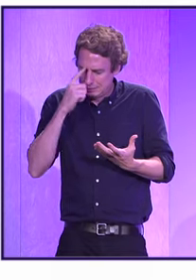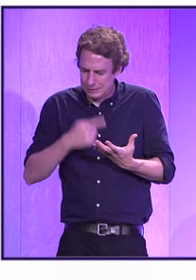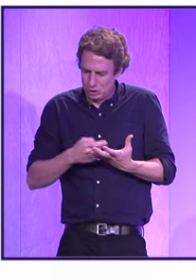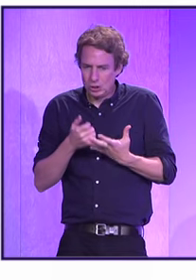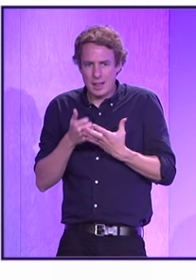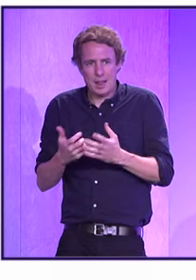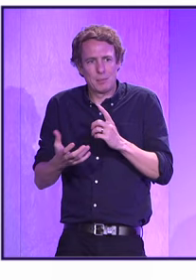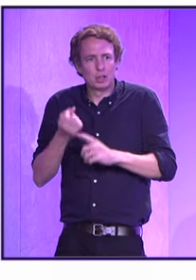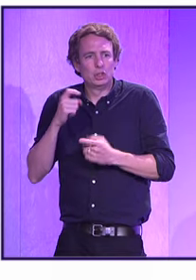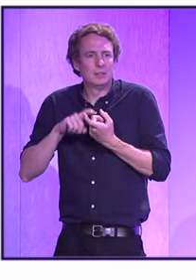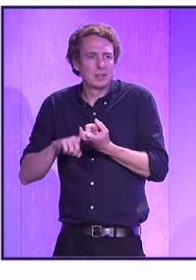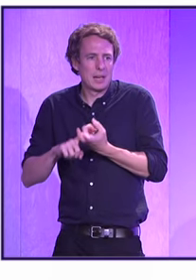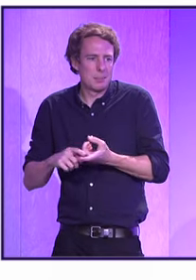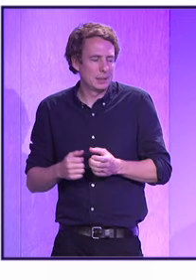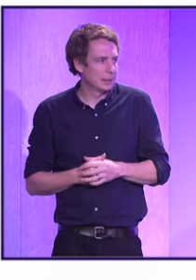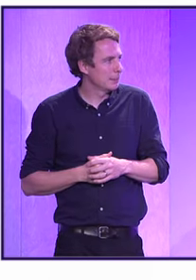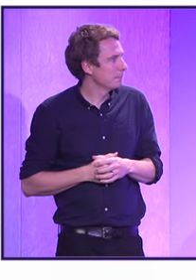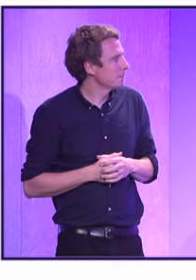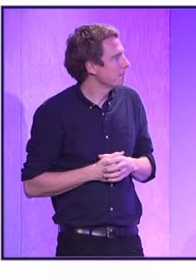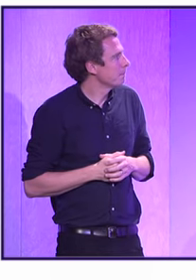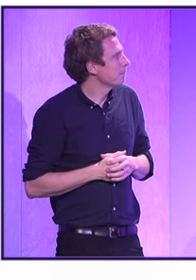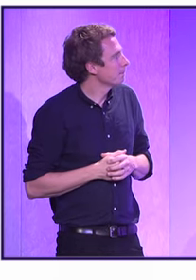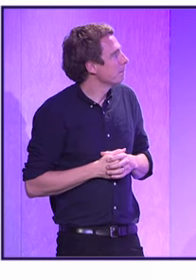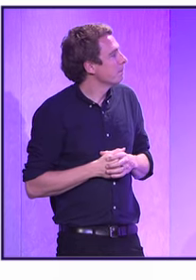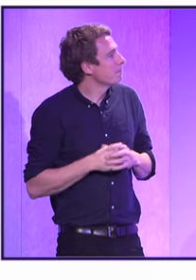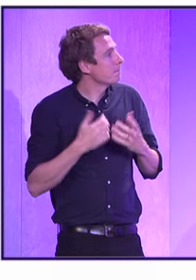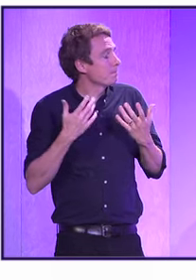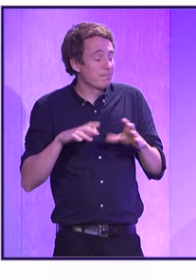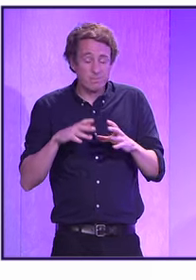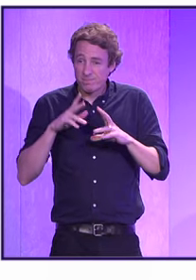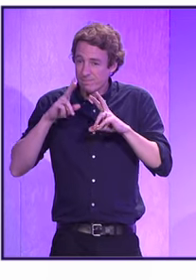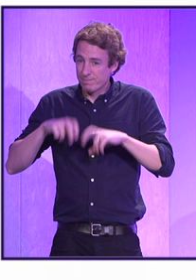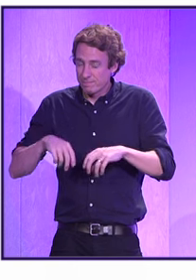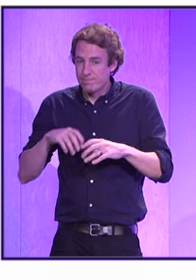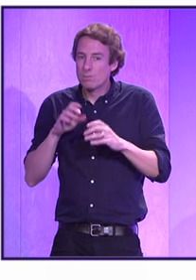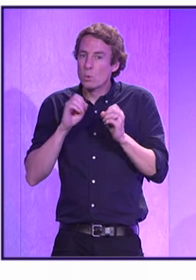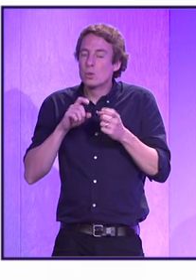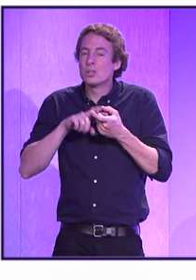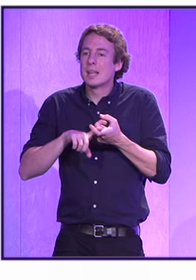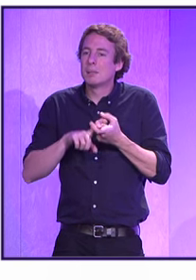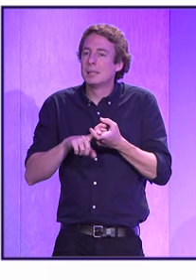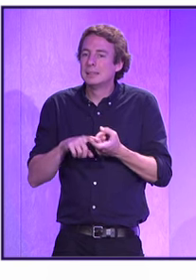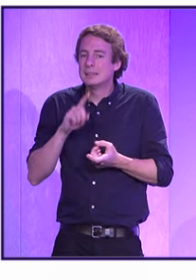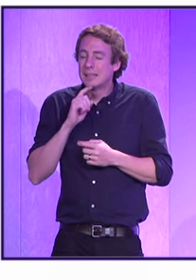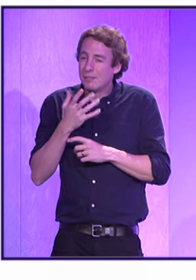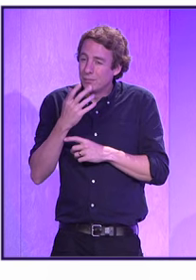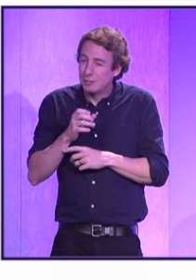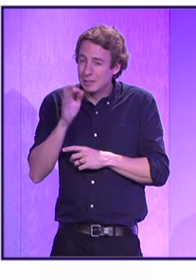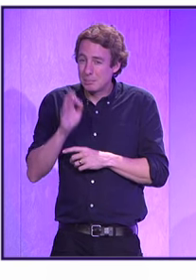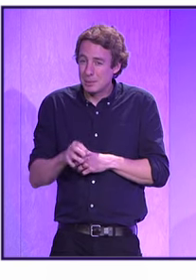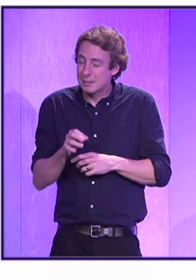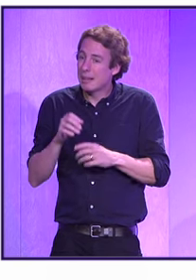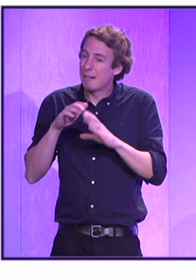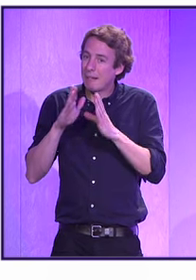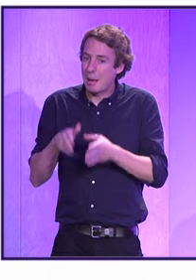you know, to reach our sustainable goals. Now, a study by Google Sustainability shows that 50%